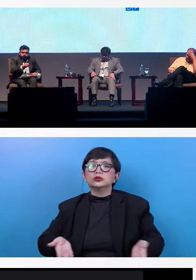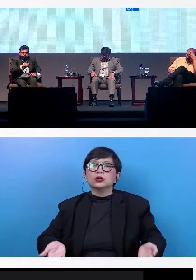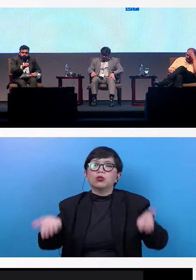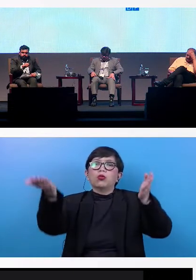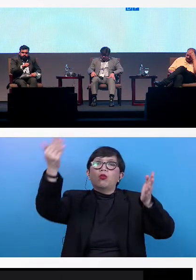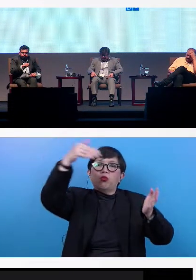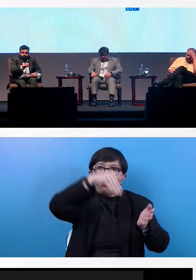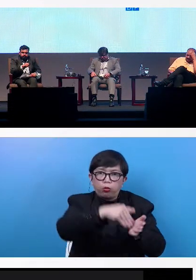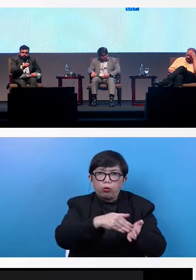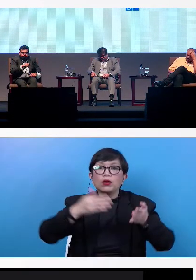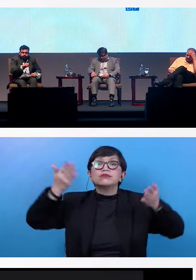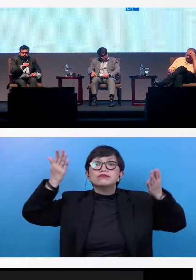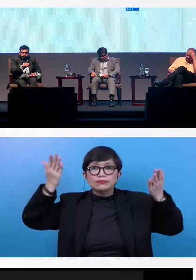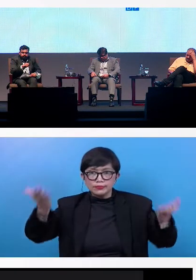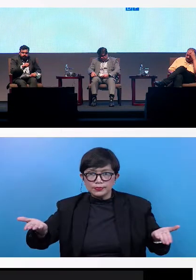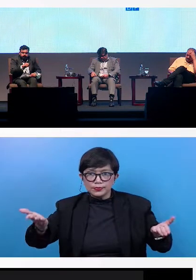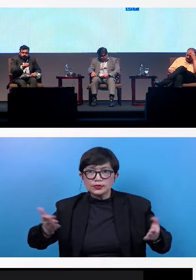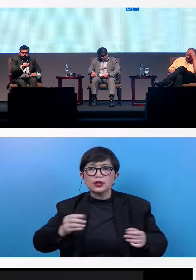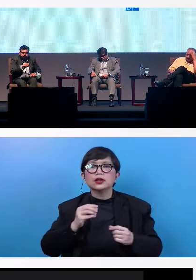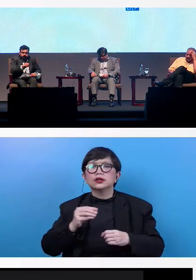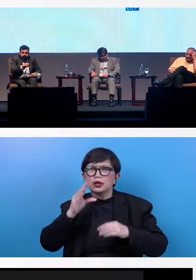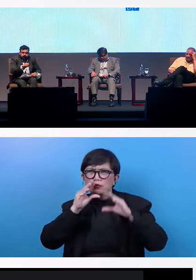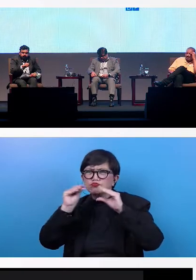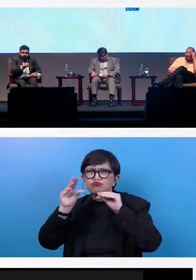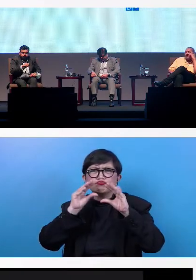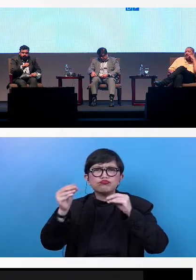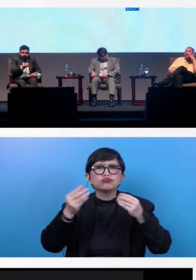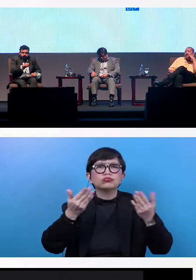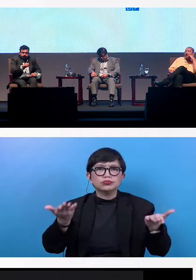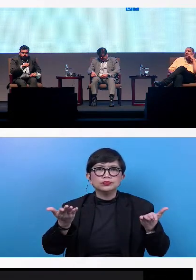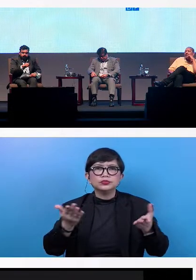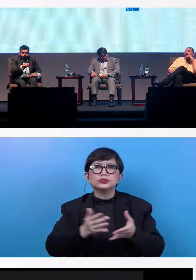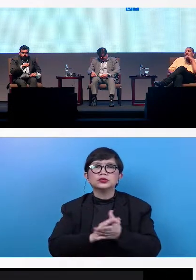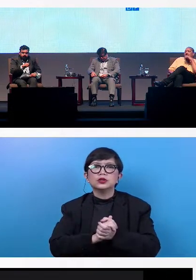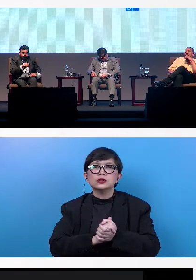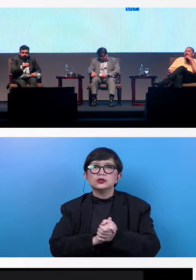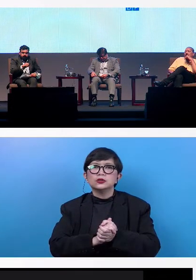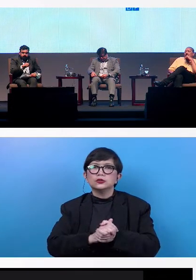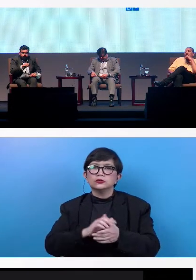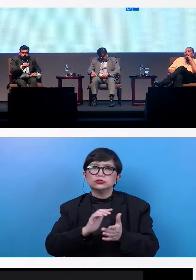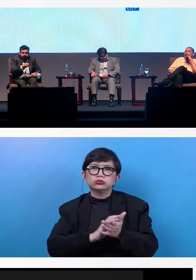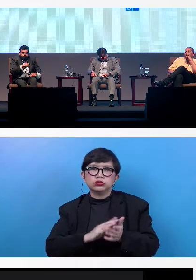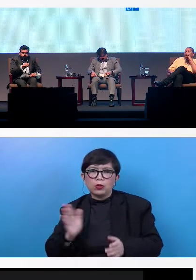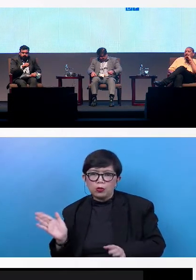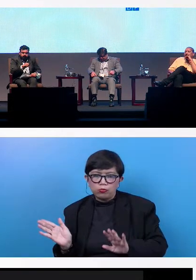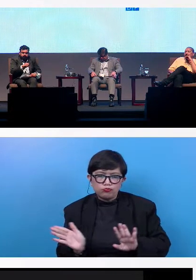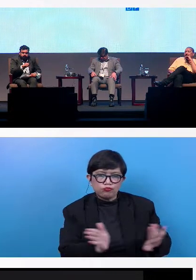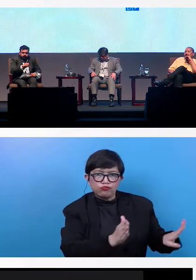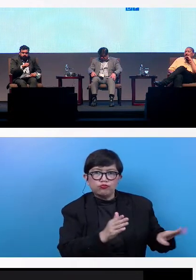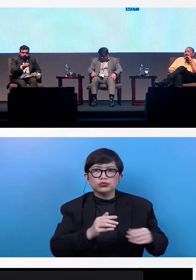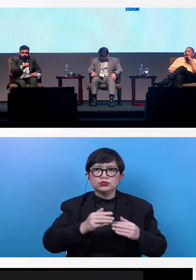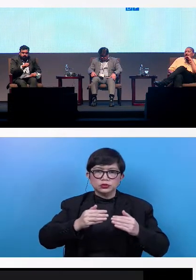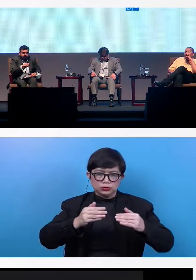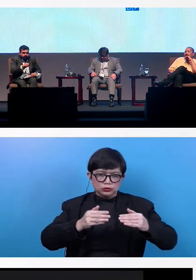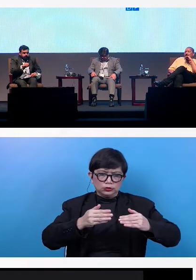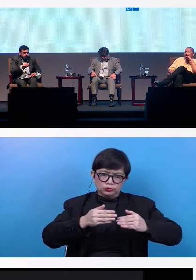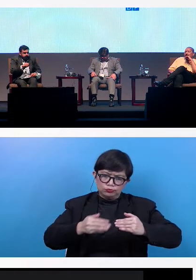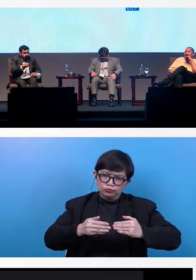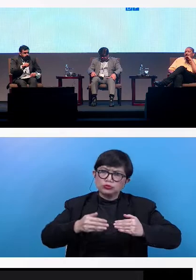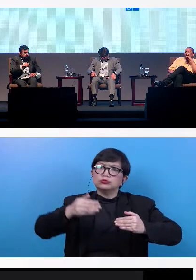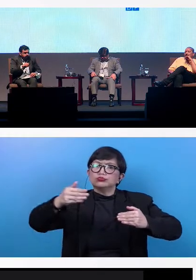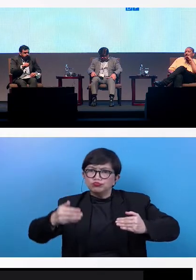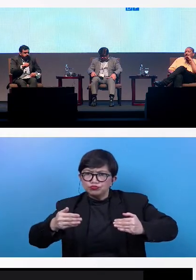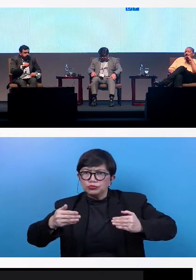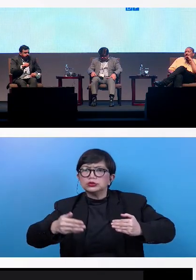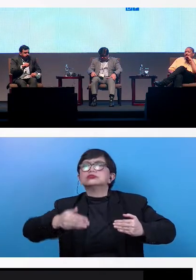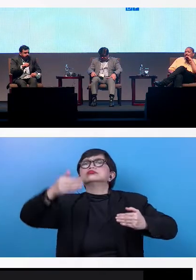short-term, medium-term, and long-term measures for the present crisis. Therefore, this discussion and all the everything will be